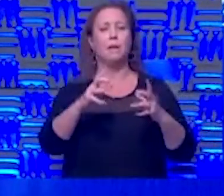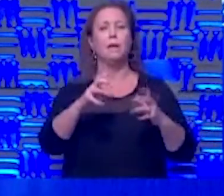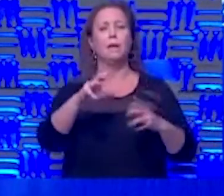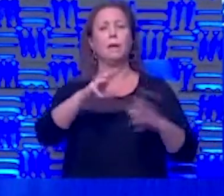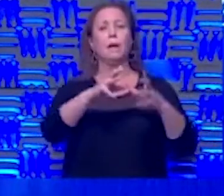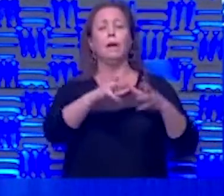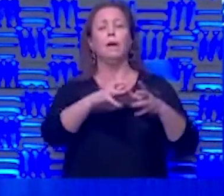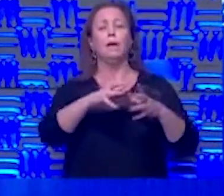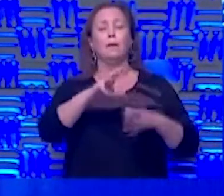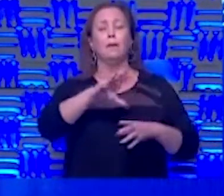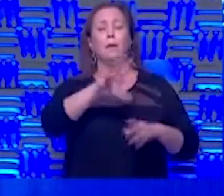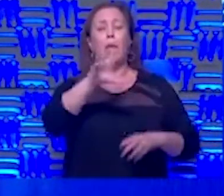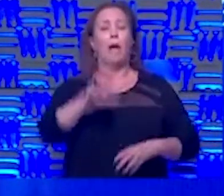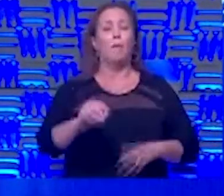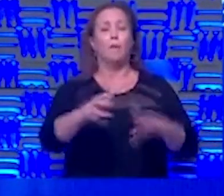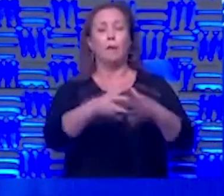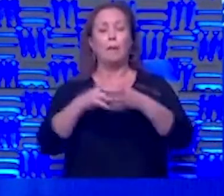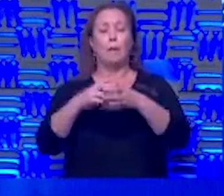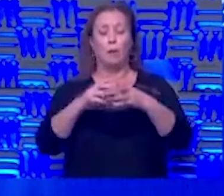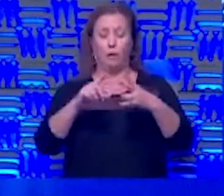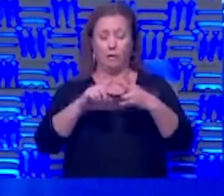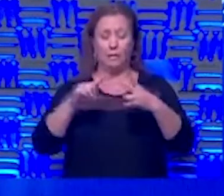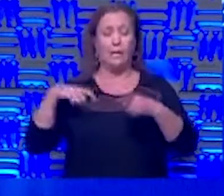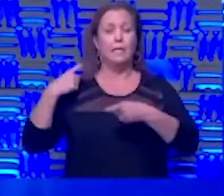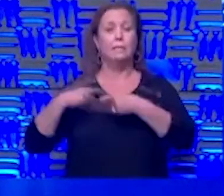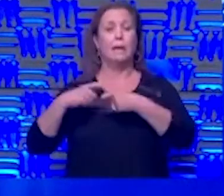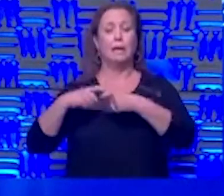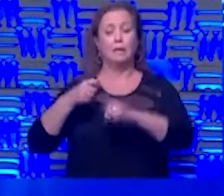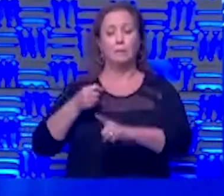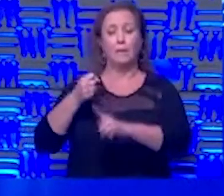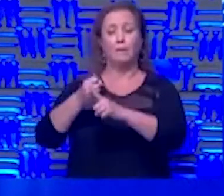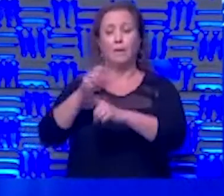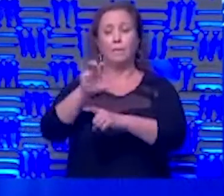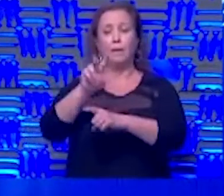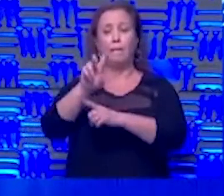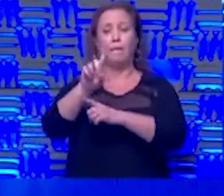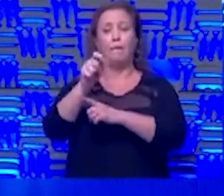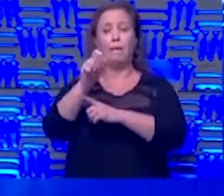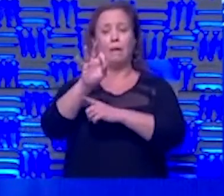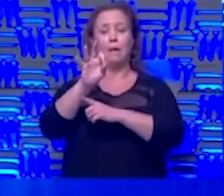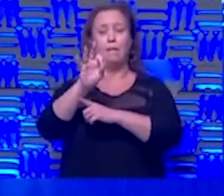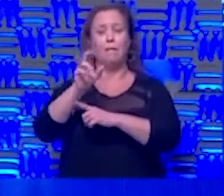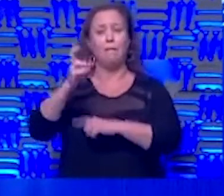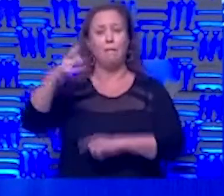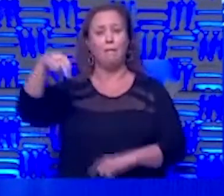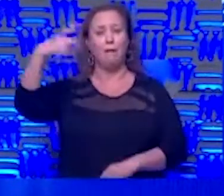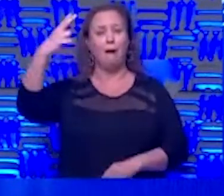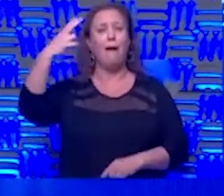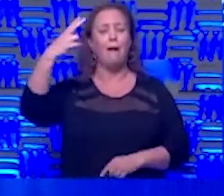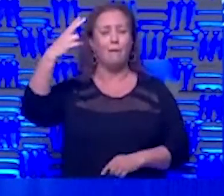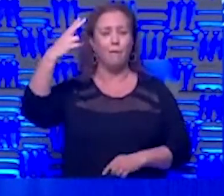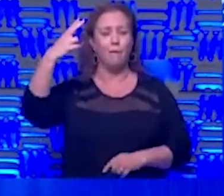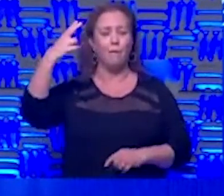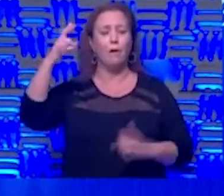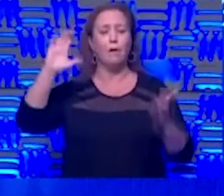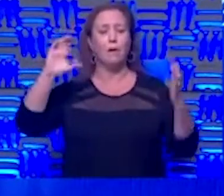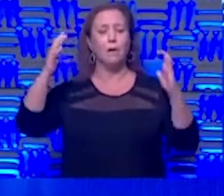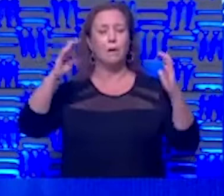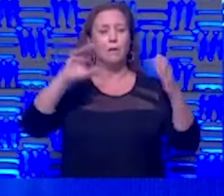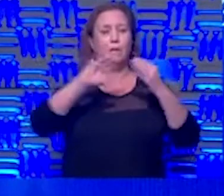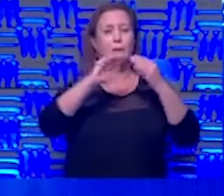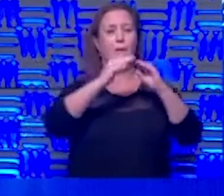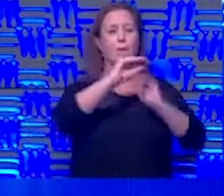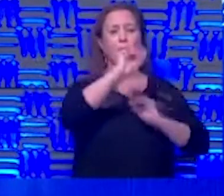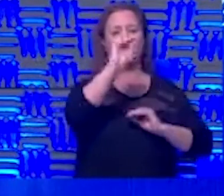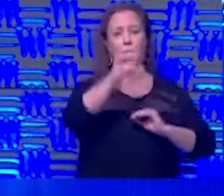Americans and Hispanics as well that have been affected by COVID-19 are far greater than the percentage of the